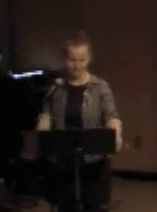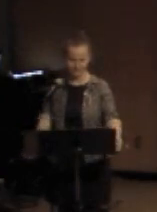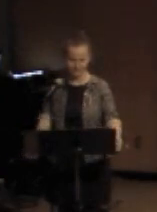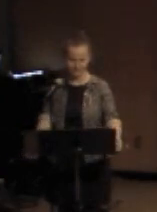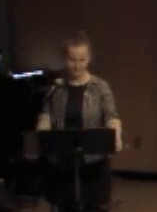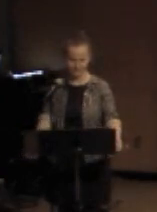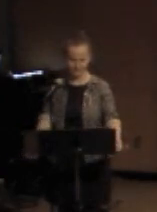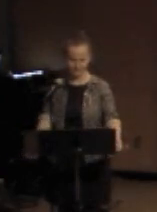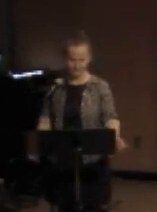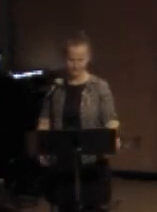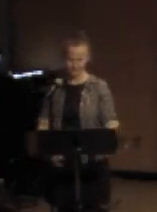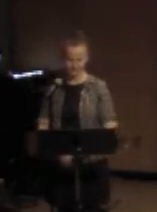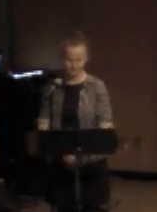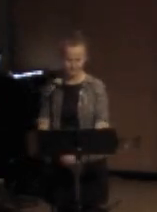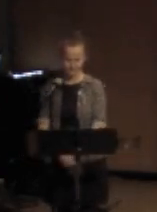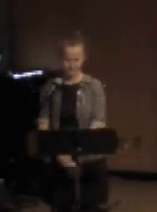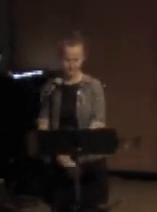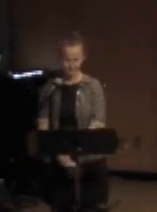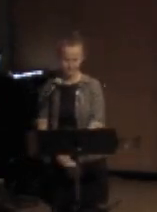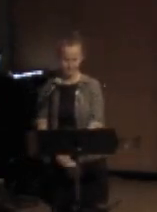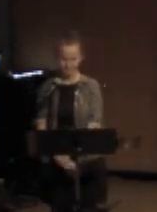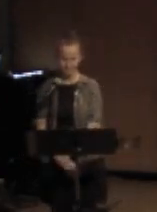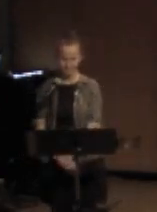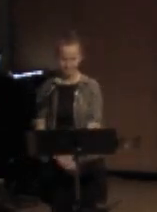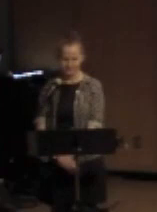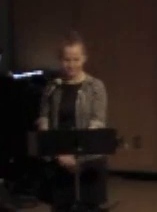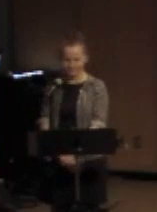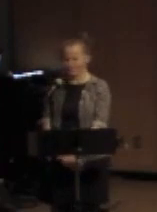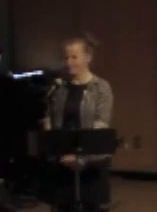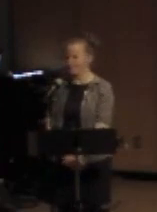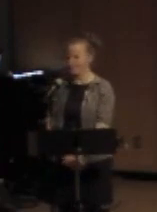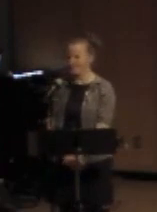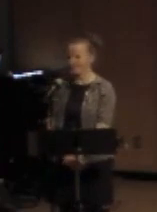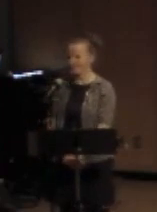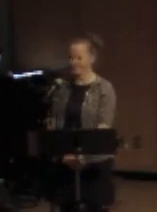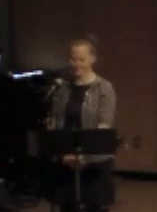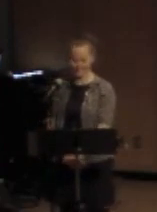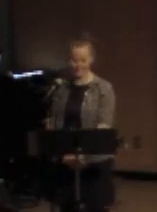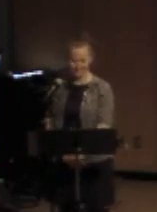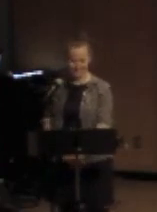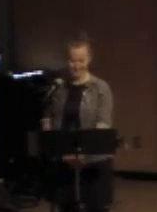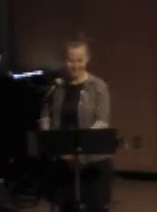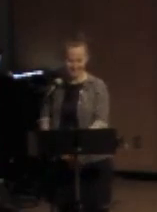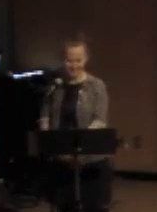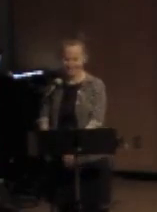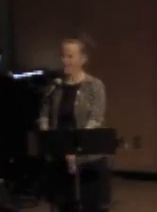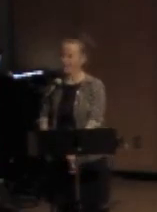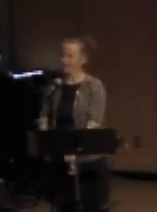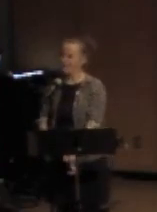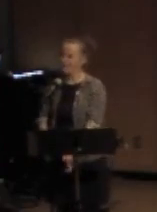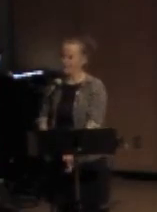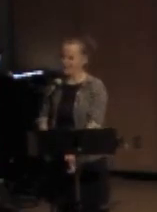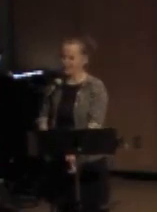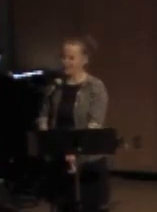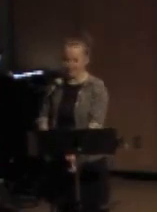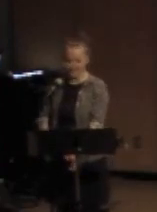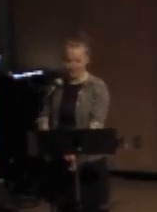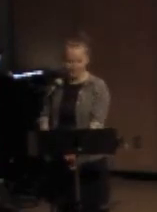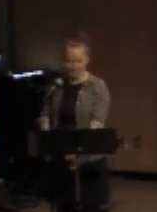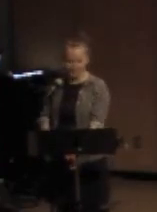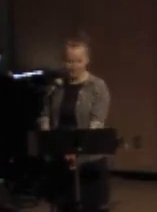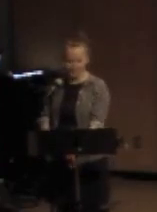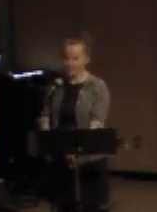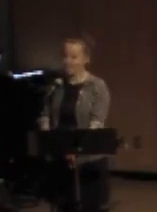much just something small we wanted to bring something for the baby thank you so